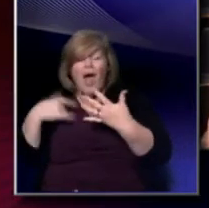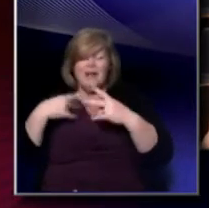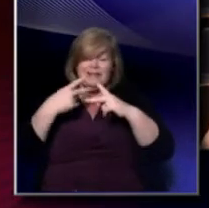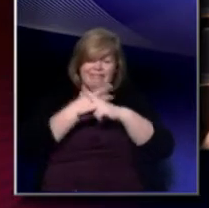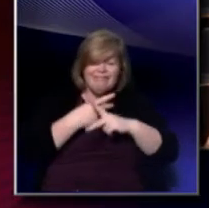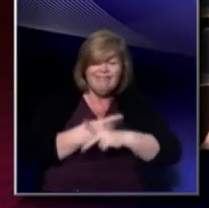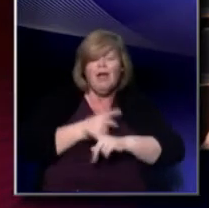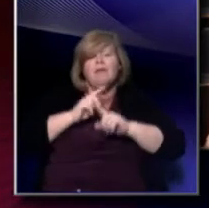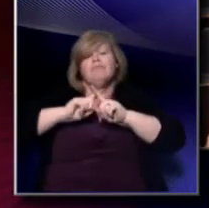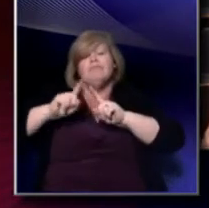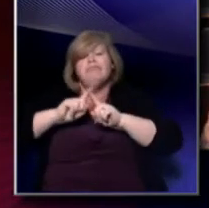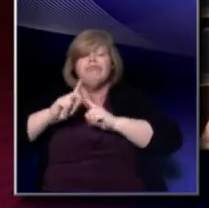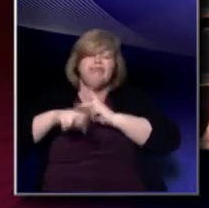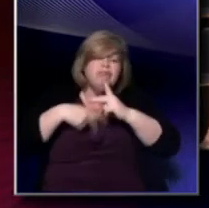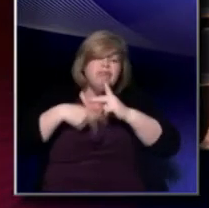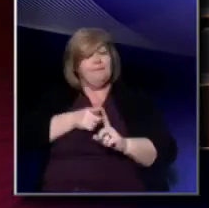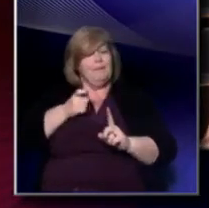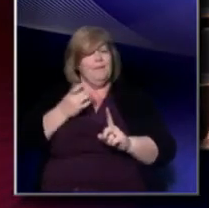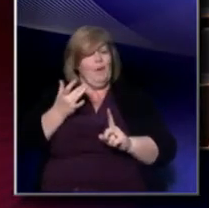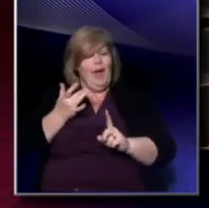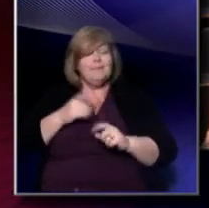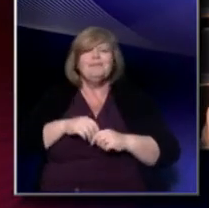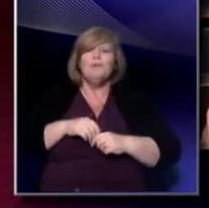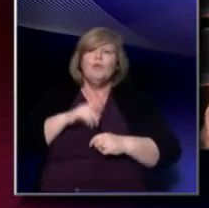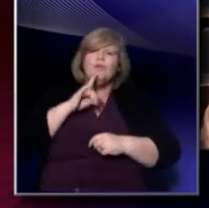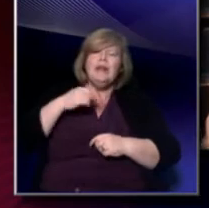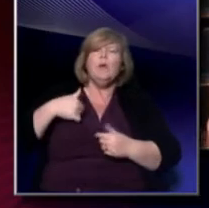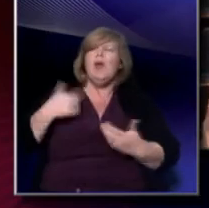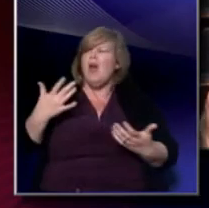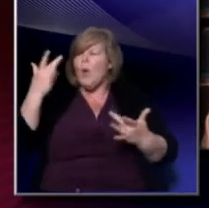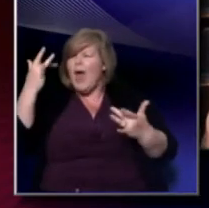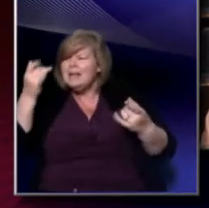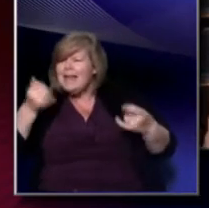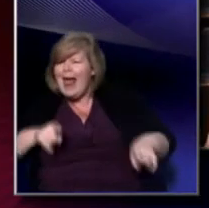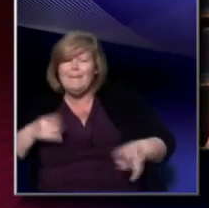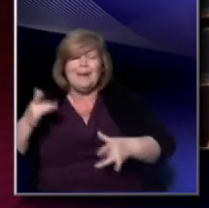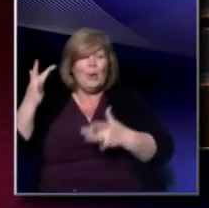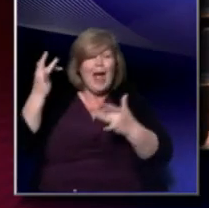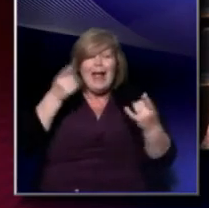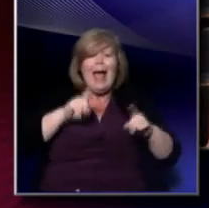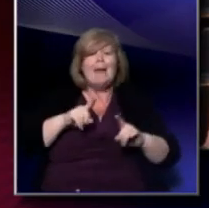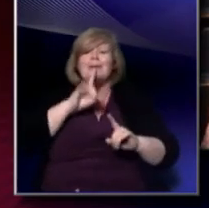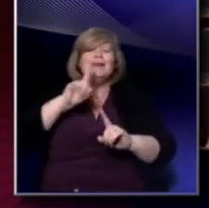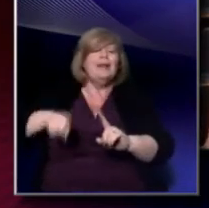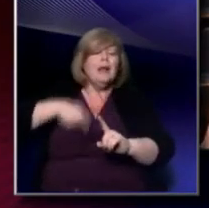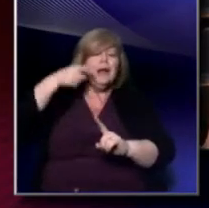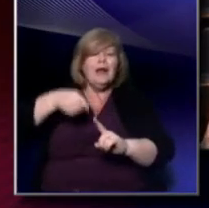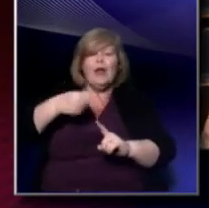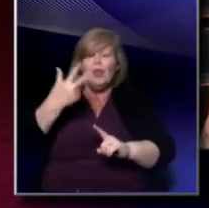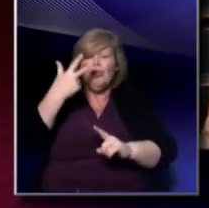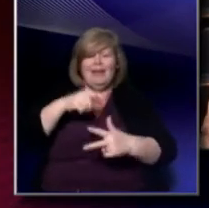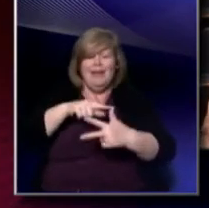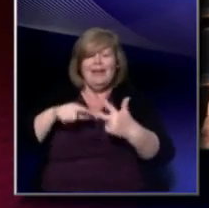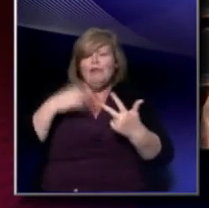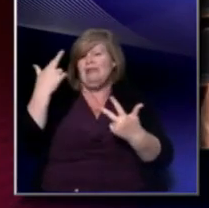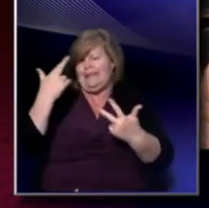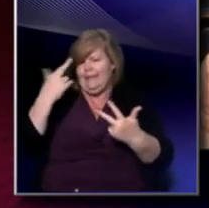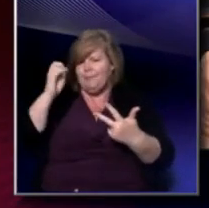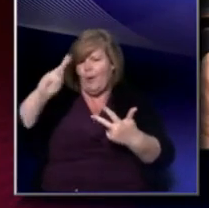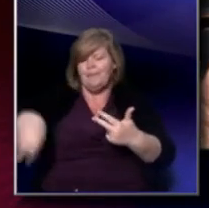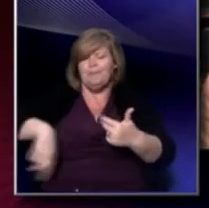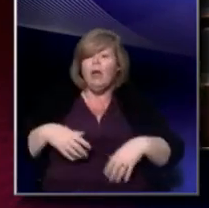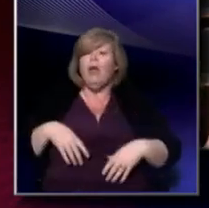fishbone diagrams, met with the group asking, well, why is that occurring? Why is this occurring? It comes down to three items. First